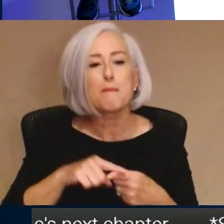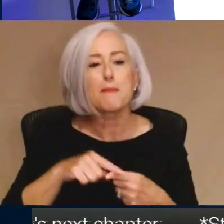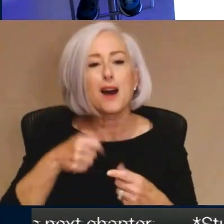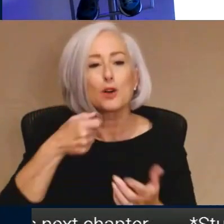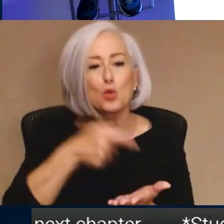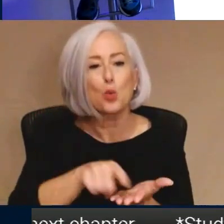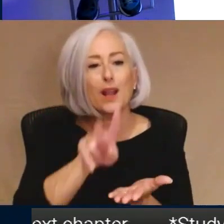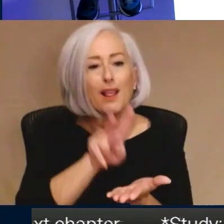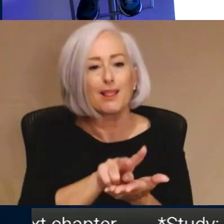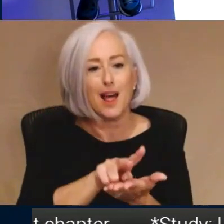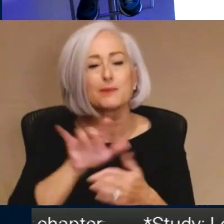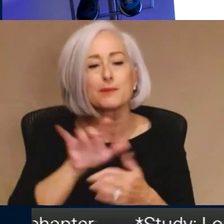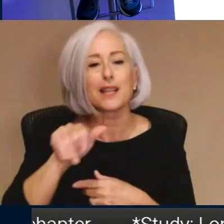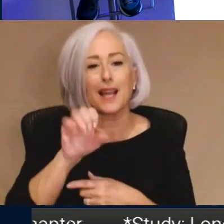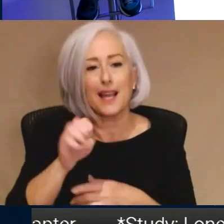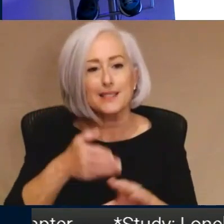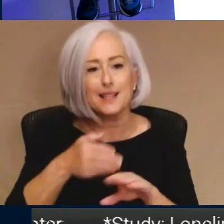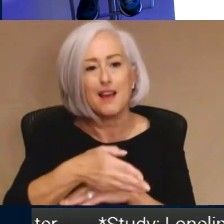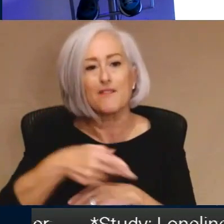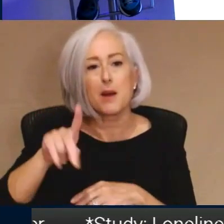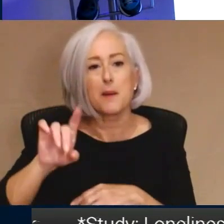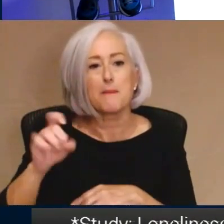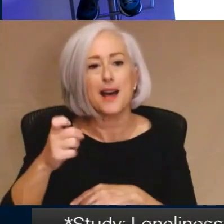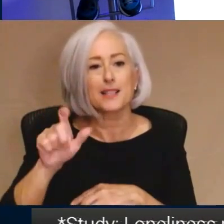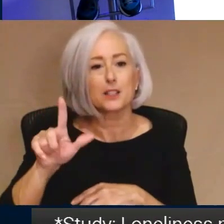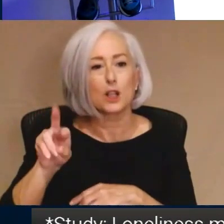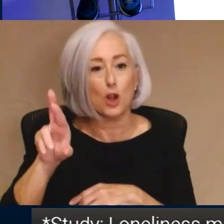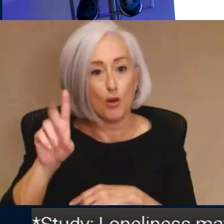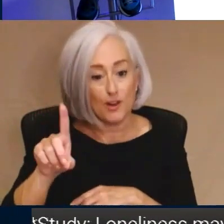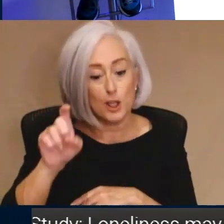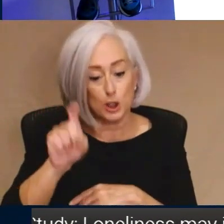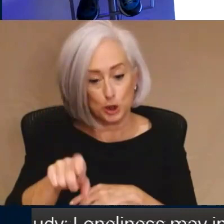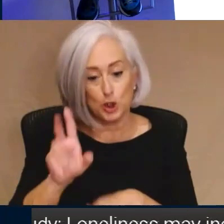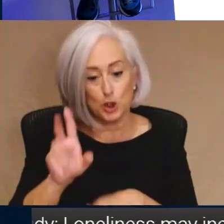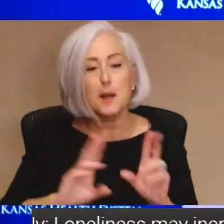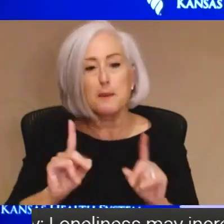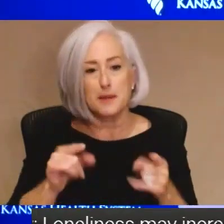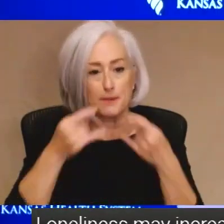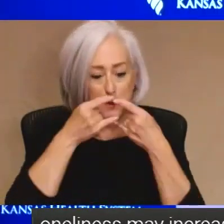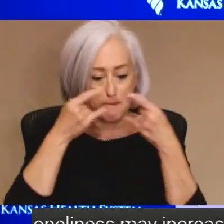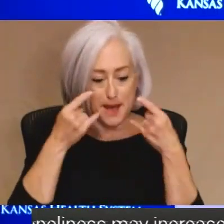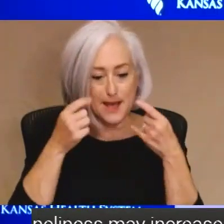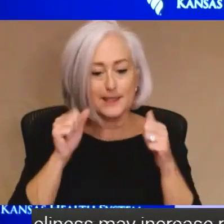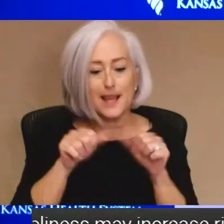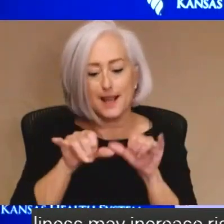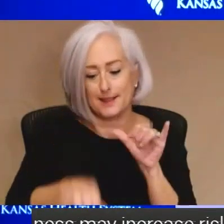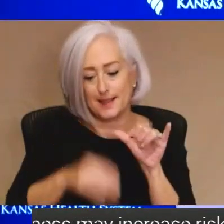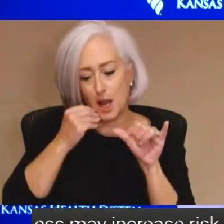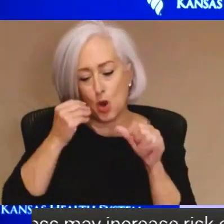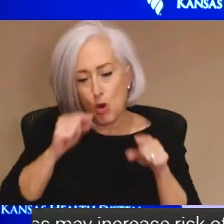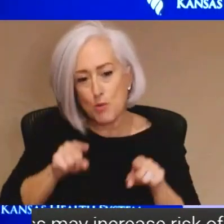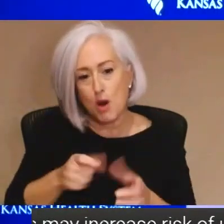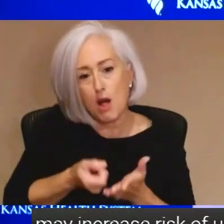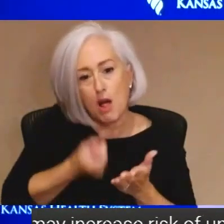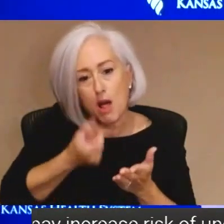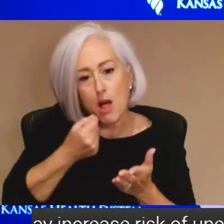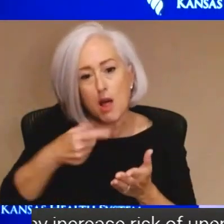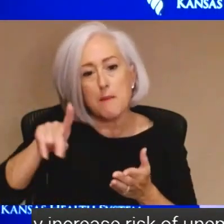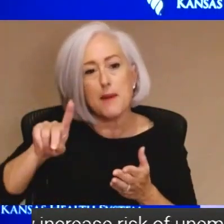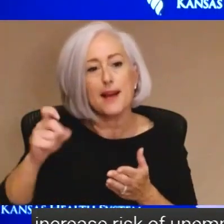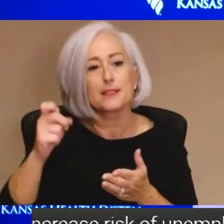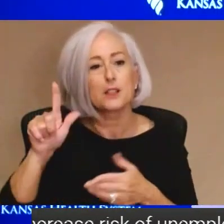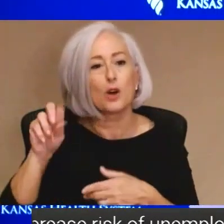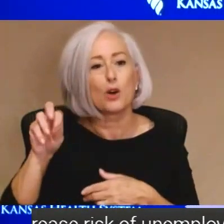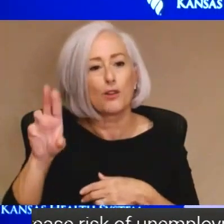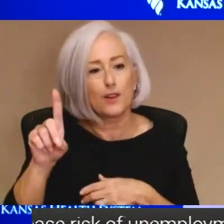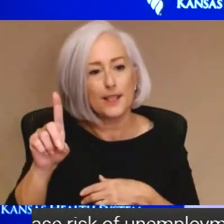after taking Paxlovid? Mm-hmm. Should people be masking and staying home on Paxlovid? I think you still, regardless if